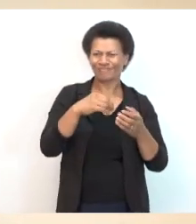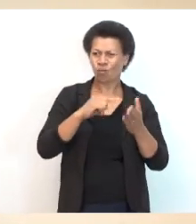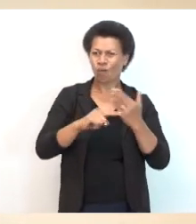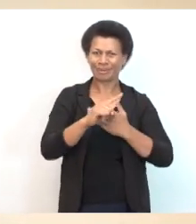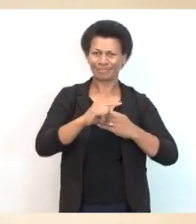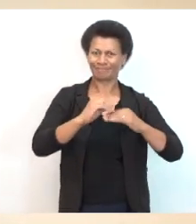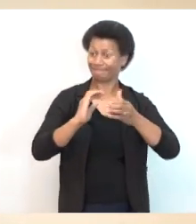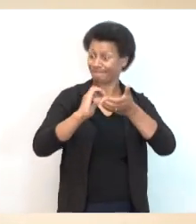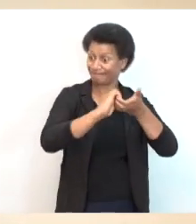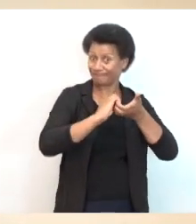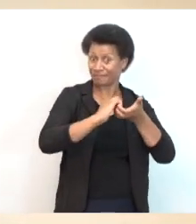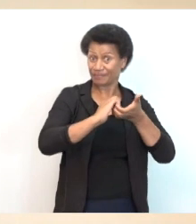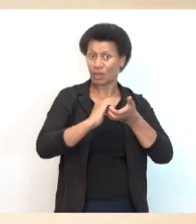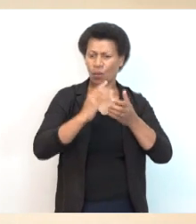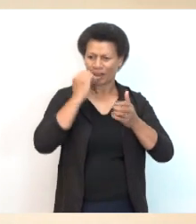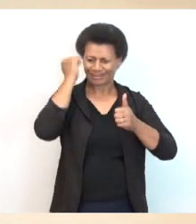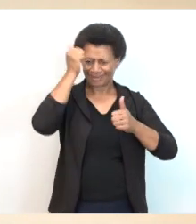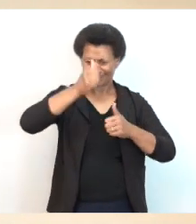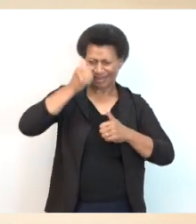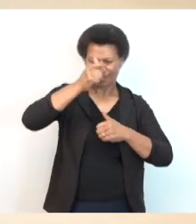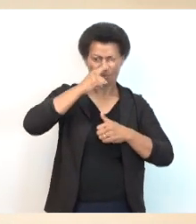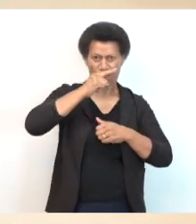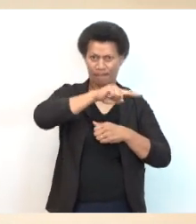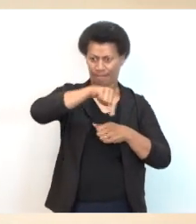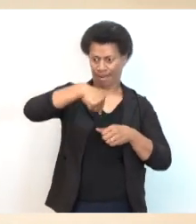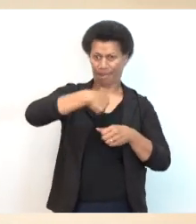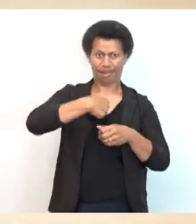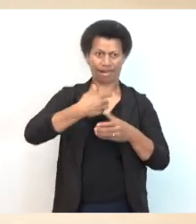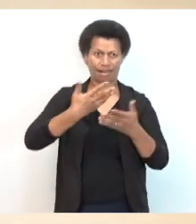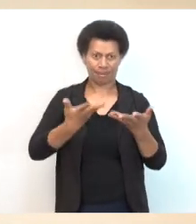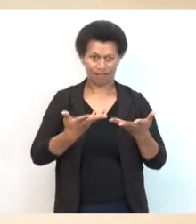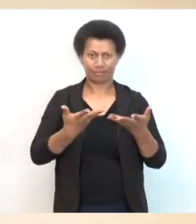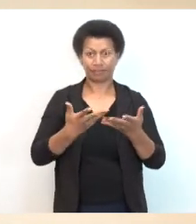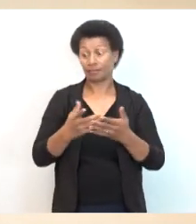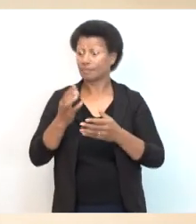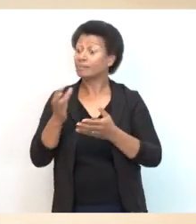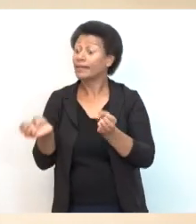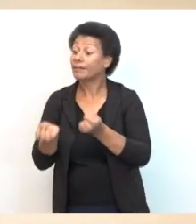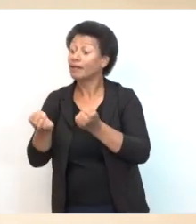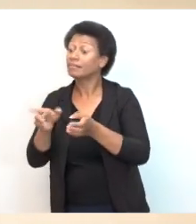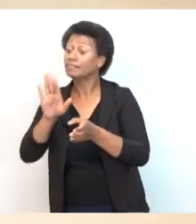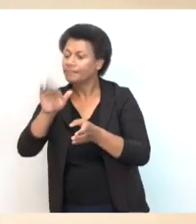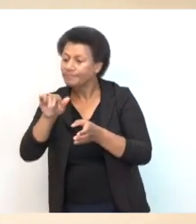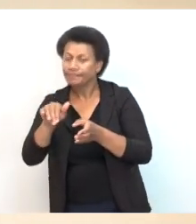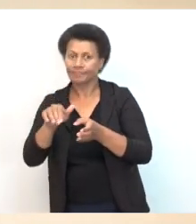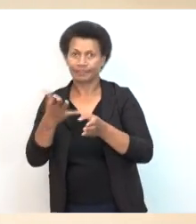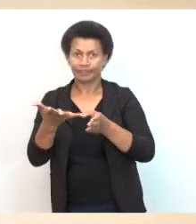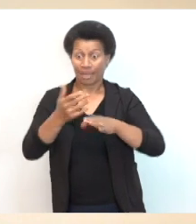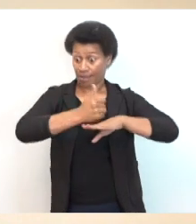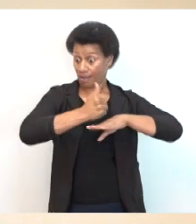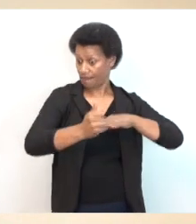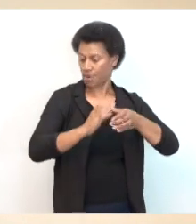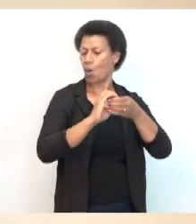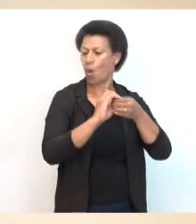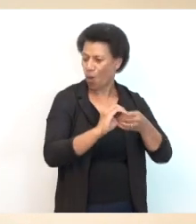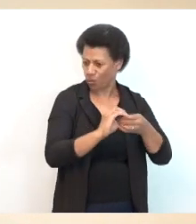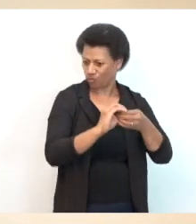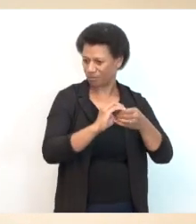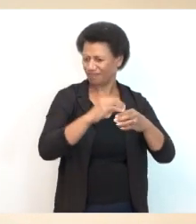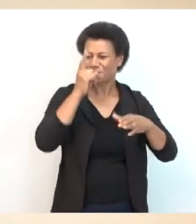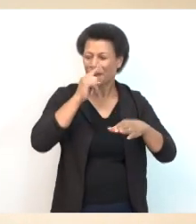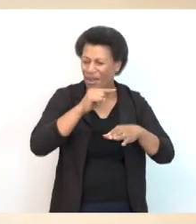create anxiety. I remind Mr. Kayum that government belongs to the people. It's not the property of the two-man